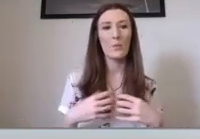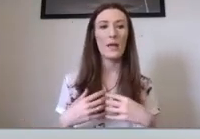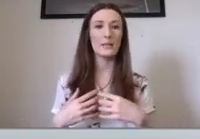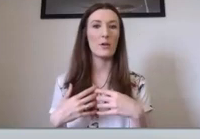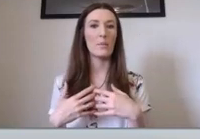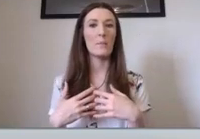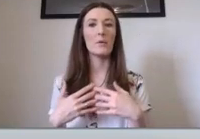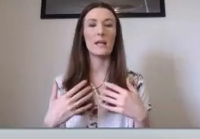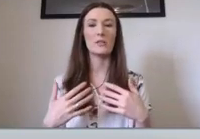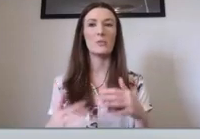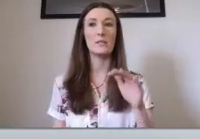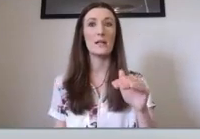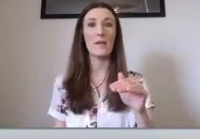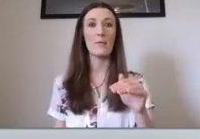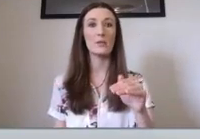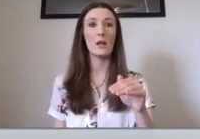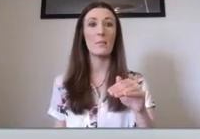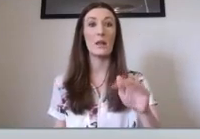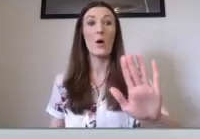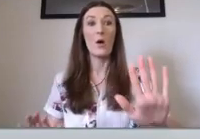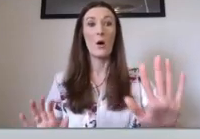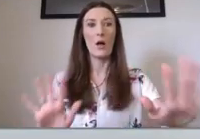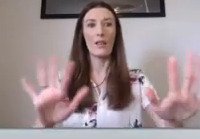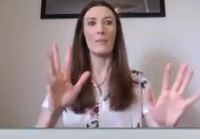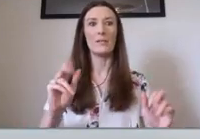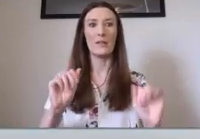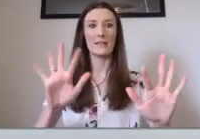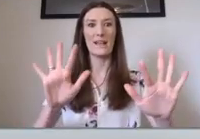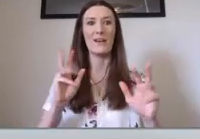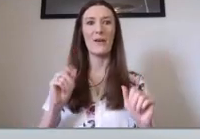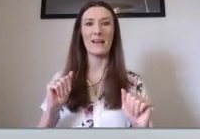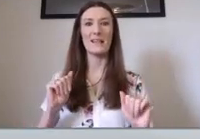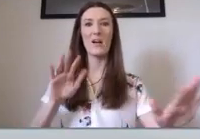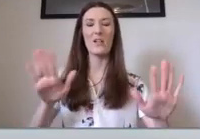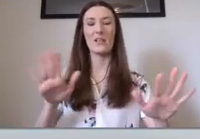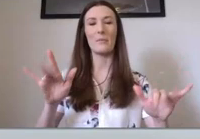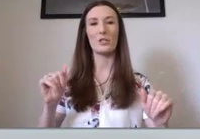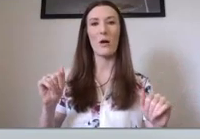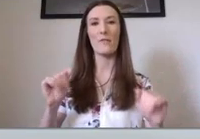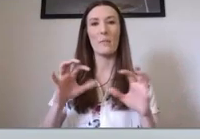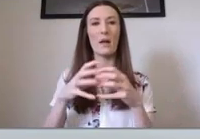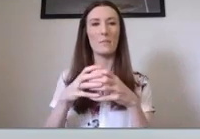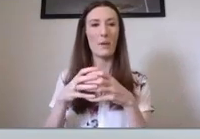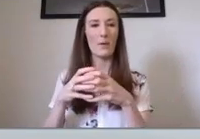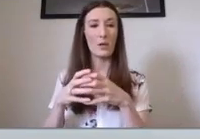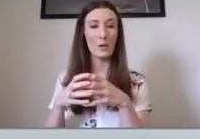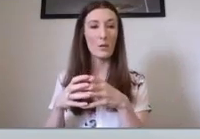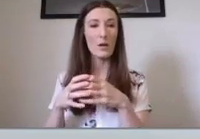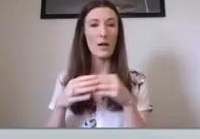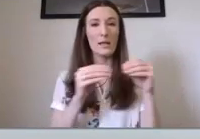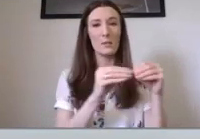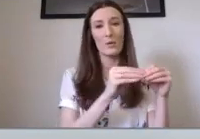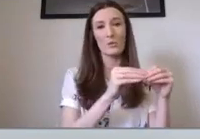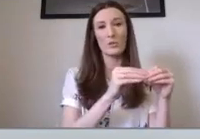decide. We as hearing people tend to see a deaf person and be like, oh, let me do this. I know ASL, let me show off. It becomes about